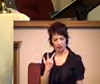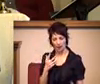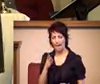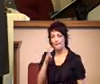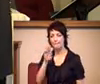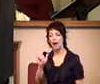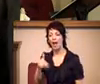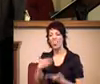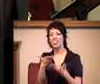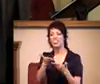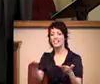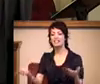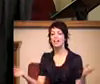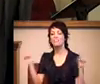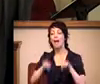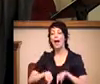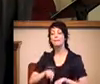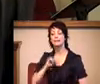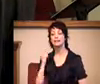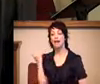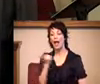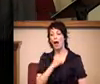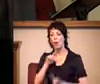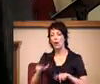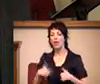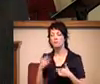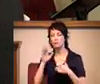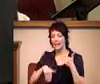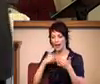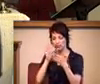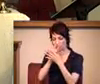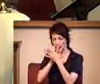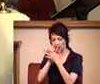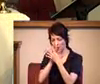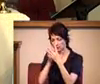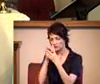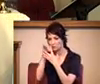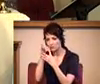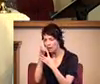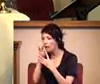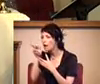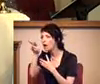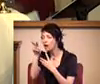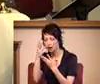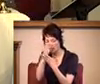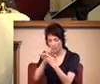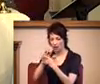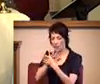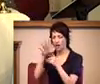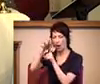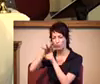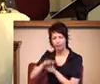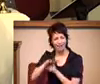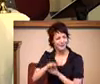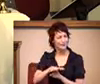by things that have happened in our lives and we can't see beyond ourselves. Many of us have been oppressed,